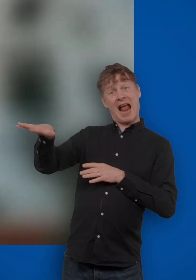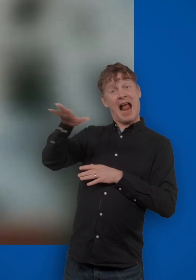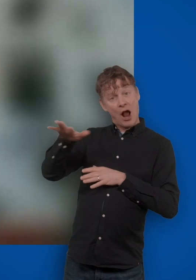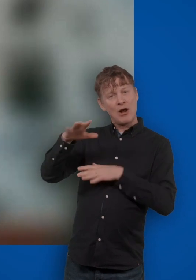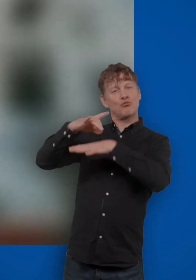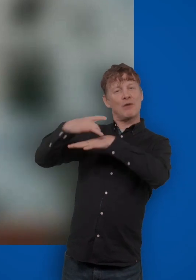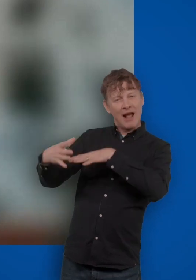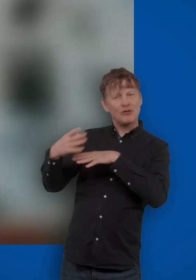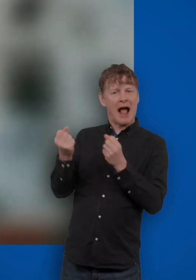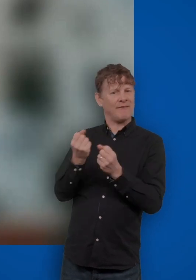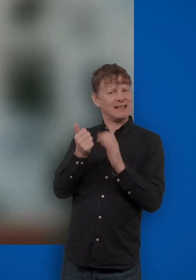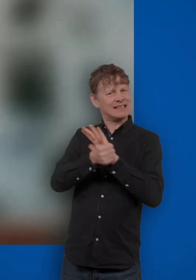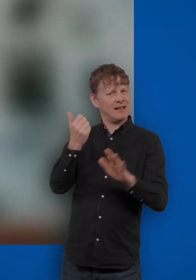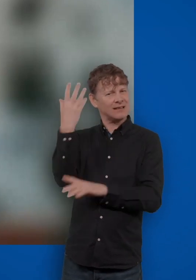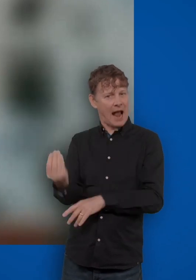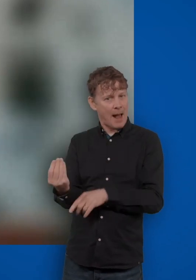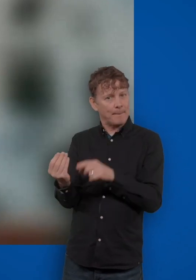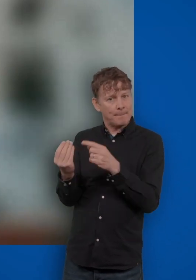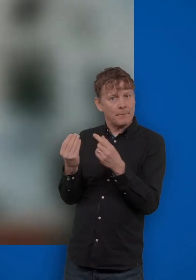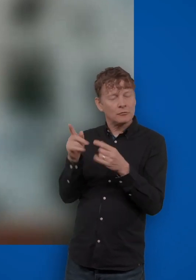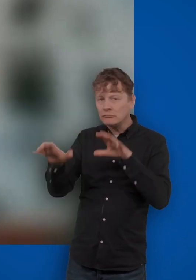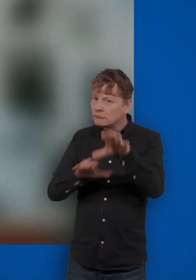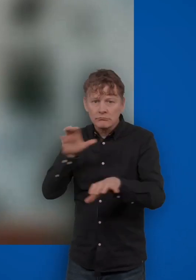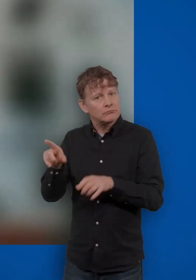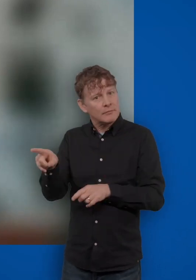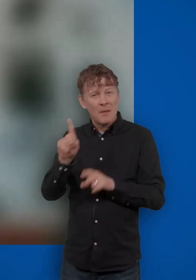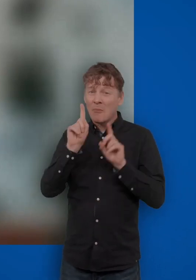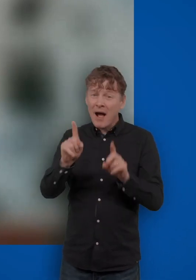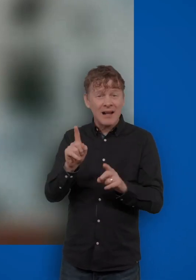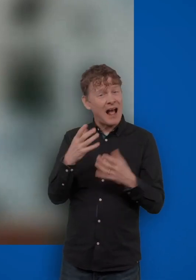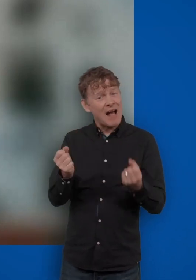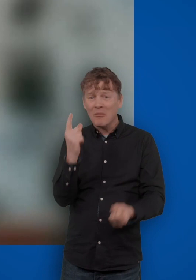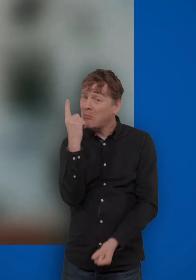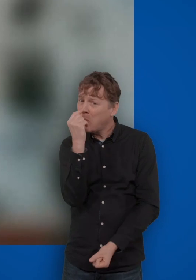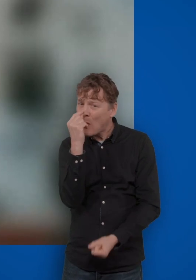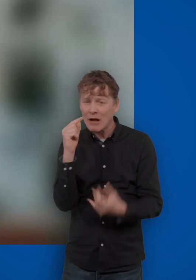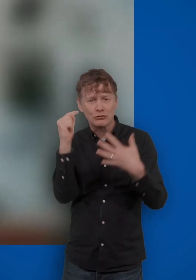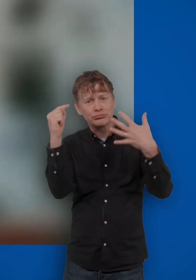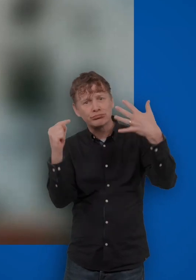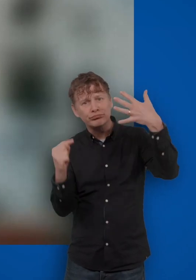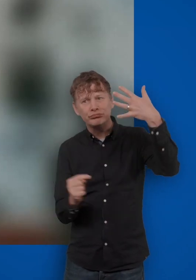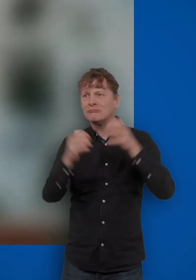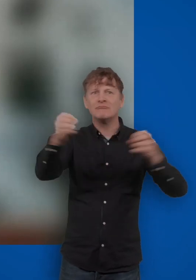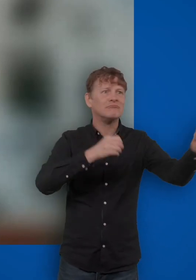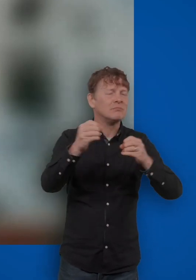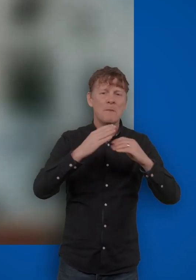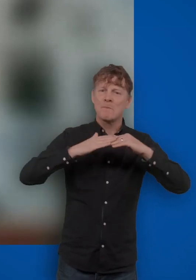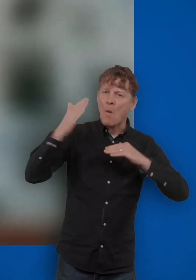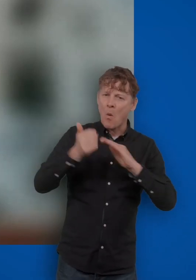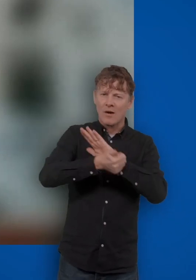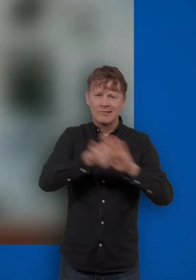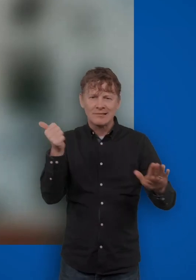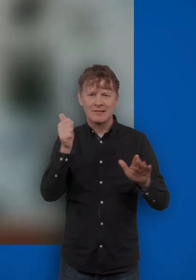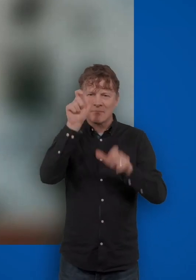with, as a profession, with a skills gap. But there is so much scope to tap into all the talents in order to draw more